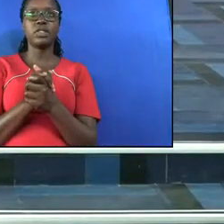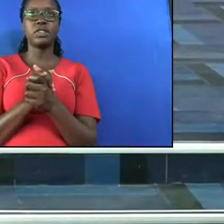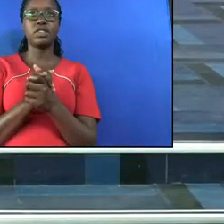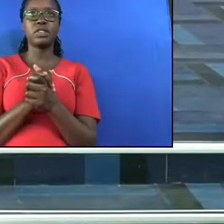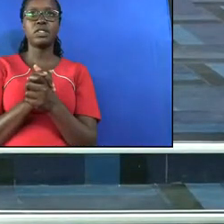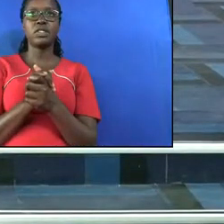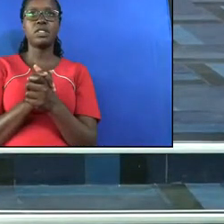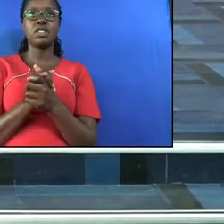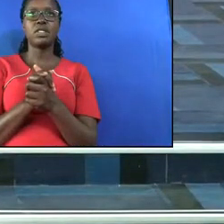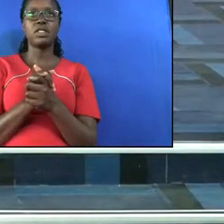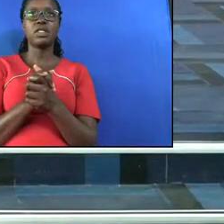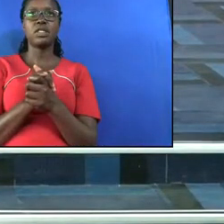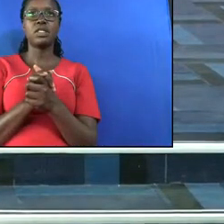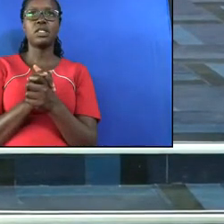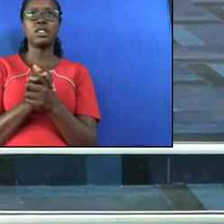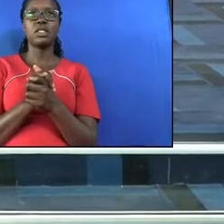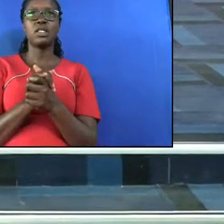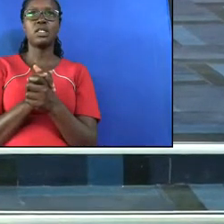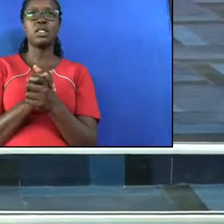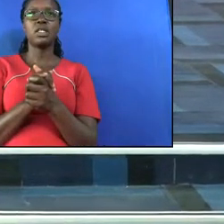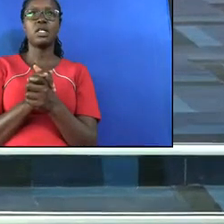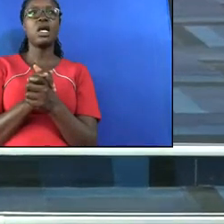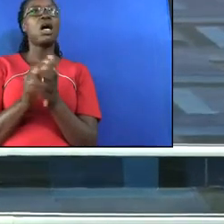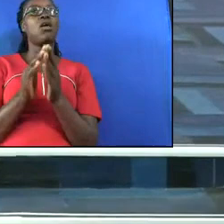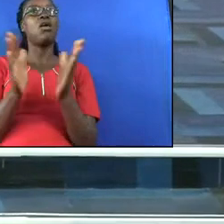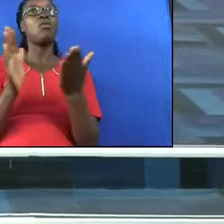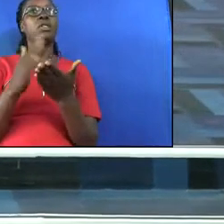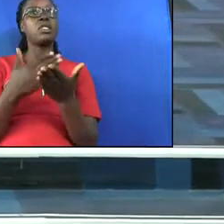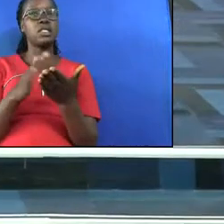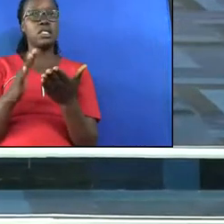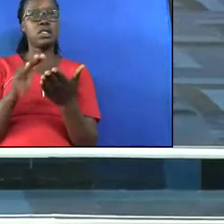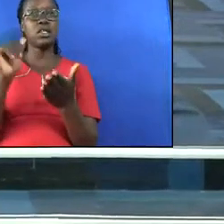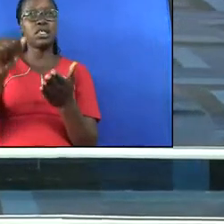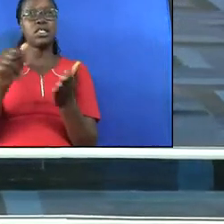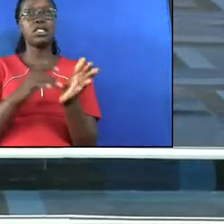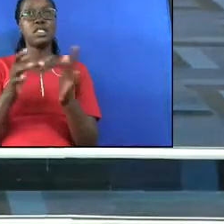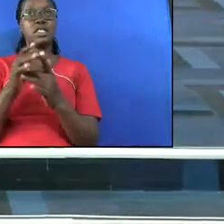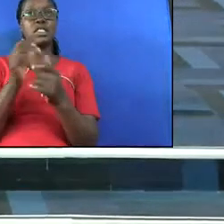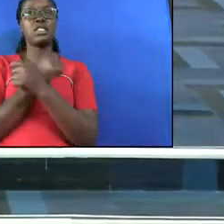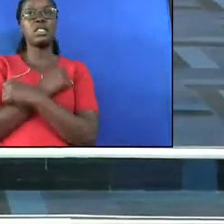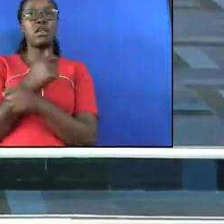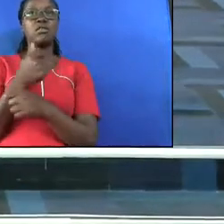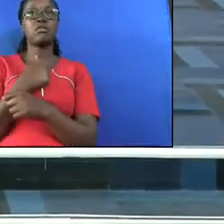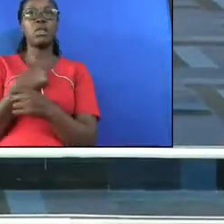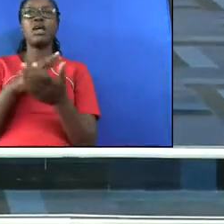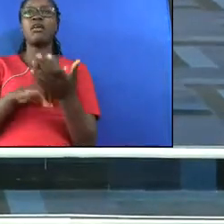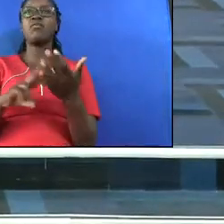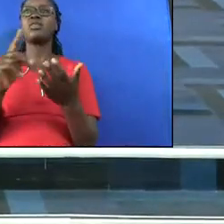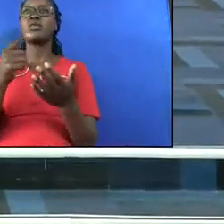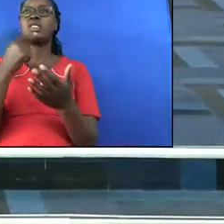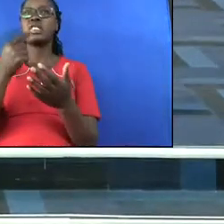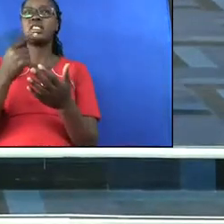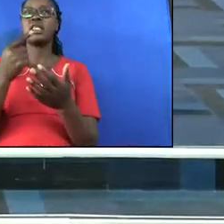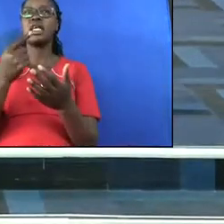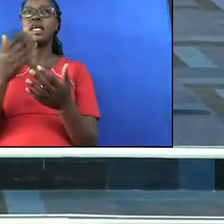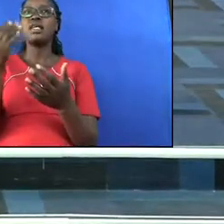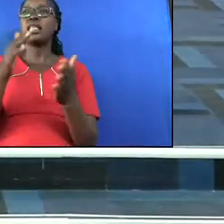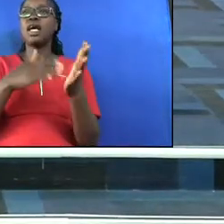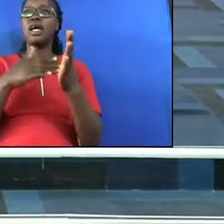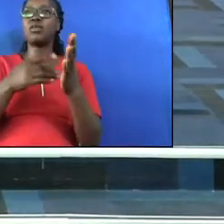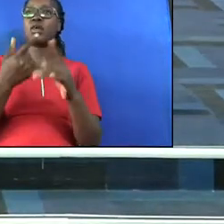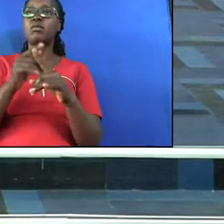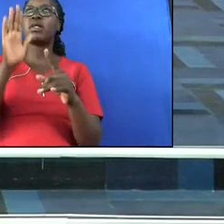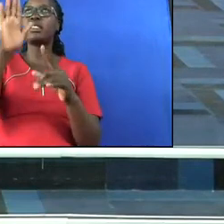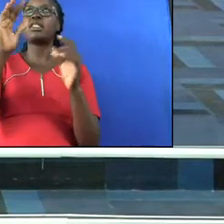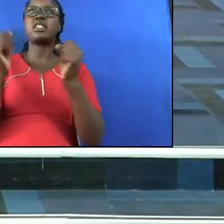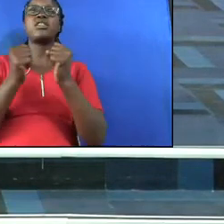much. Our opening song, Yes, Jesus Loves Me, stanza one says, they are weak, but